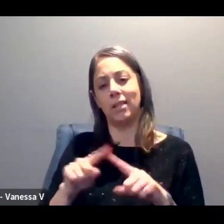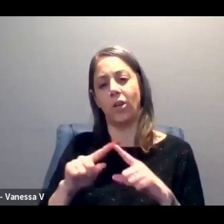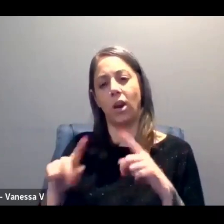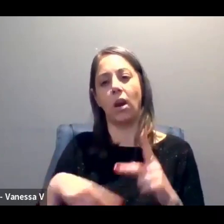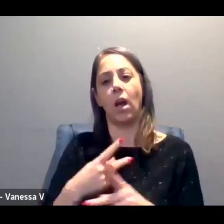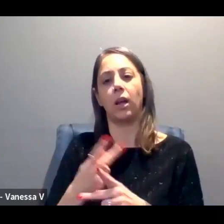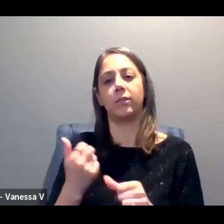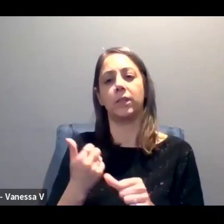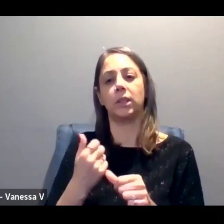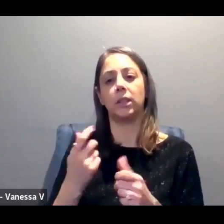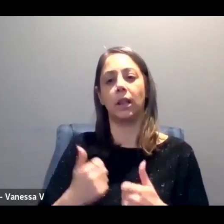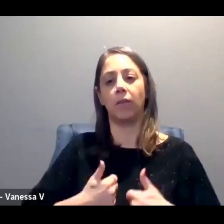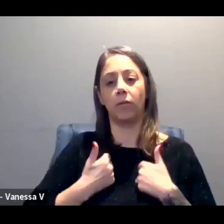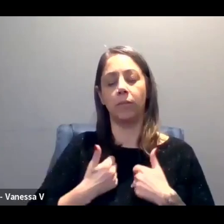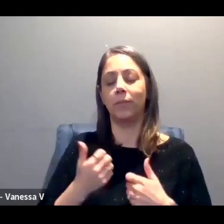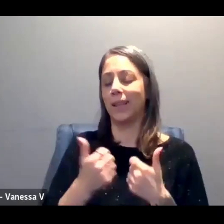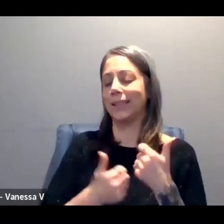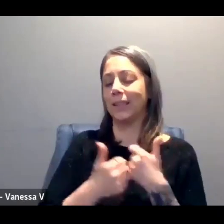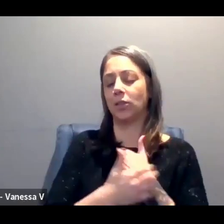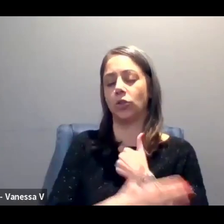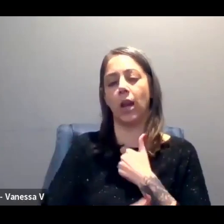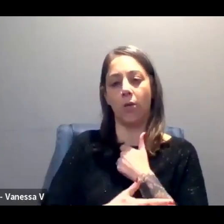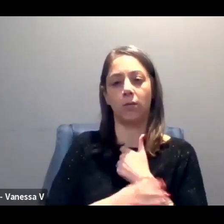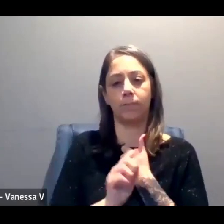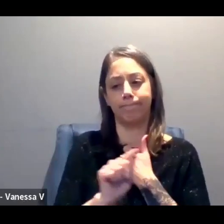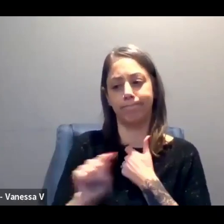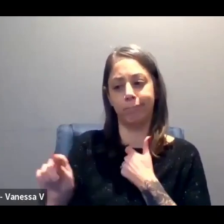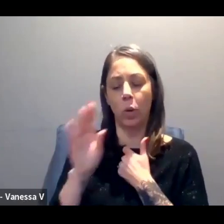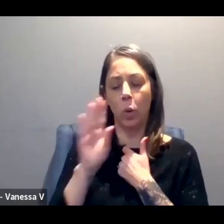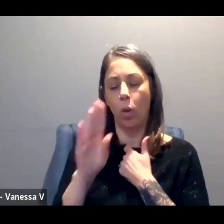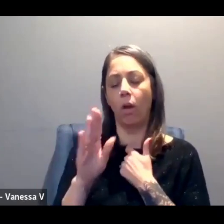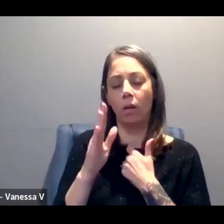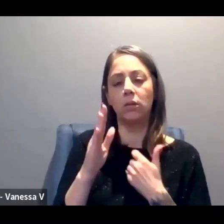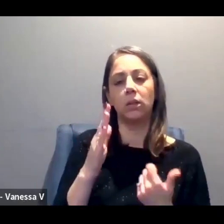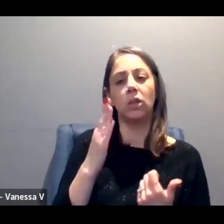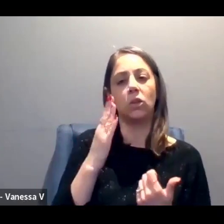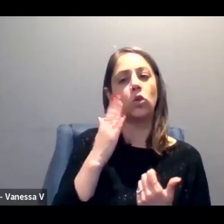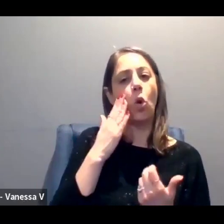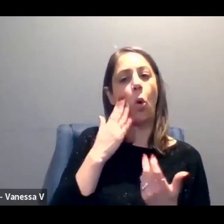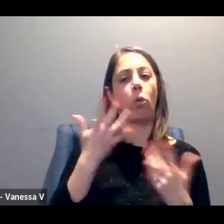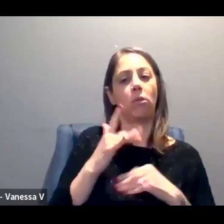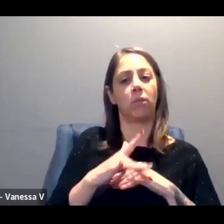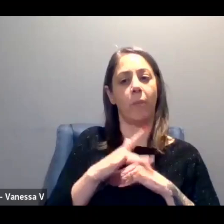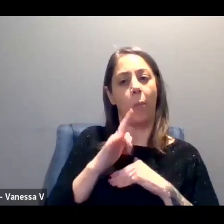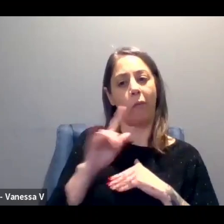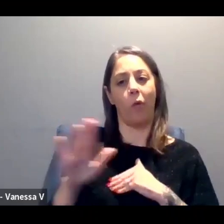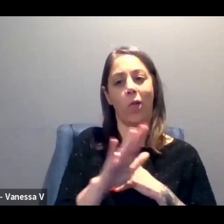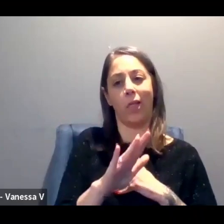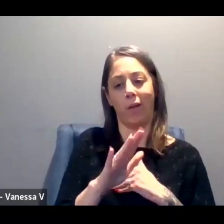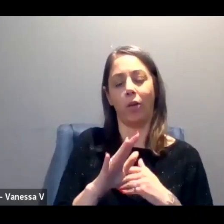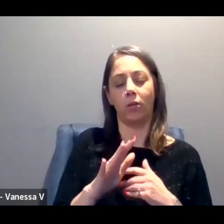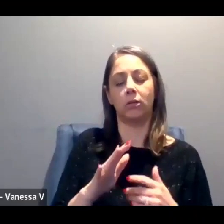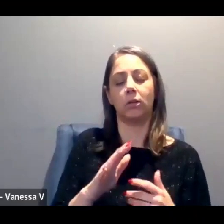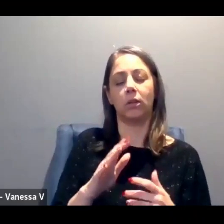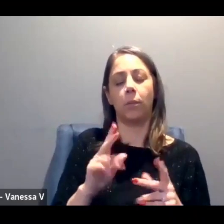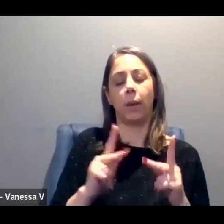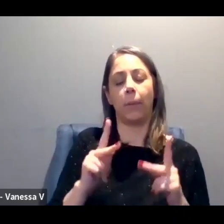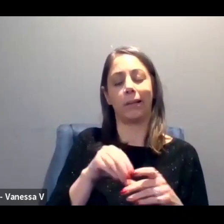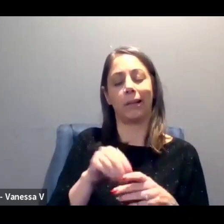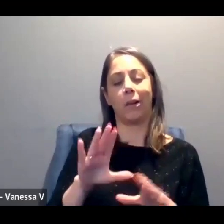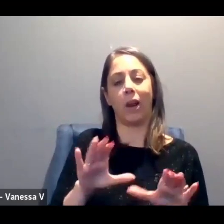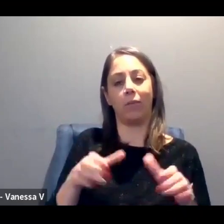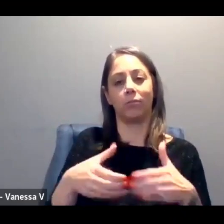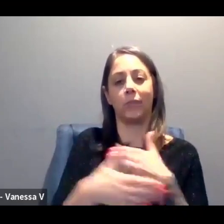again, each county will kind of have a good handle on what they have available to their residents in their county.